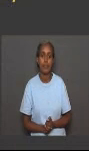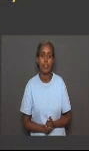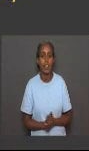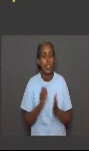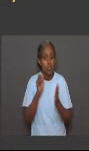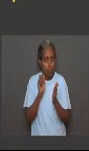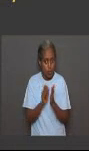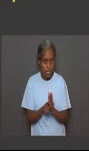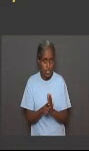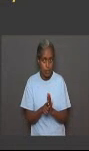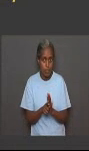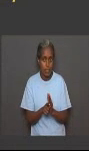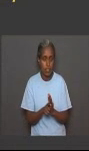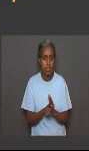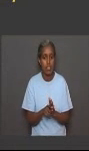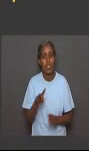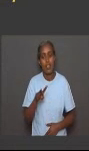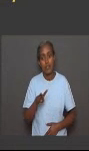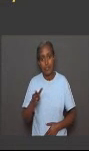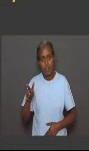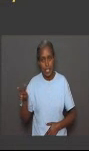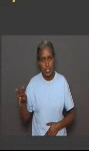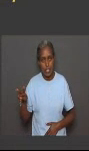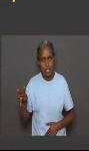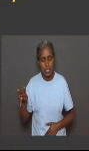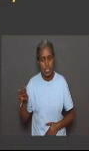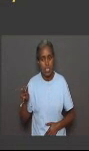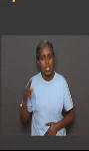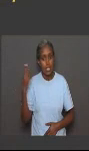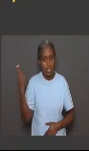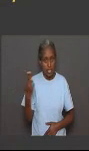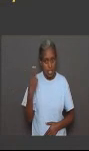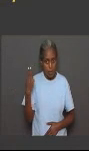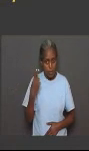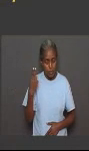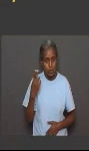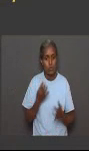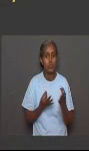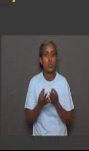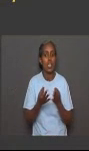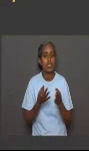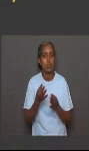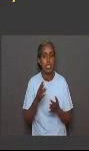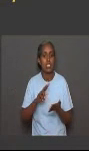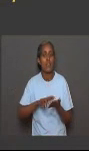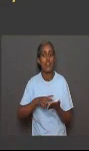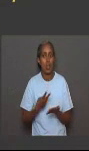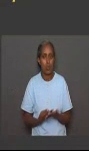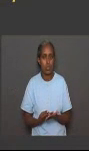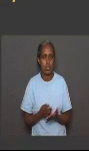For example, a vector can be used to express velocity,